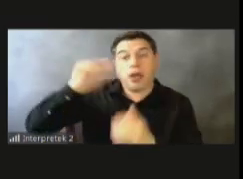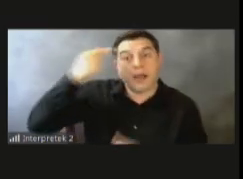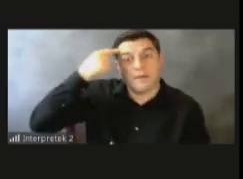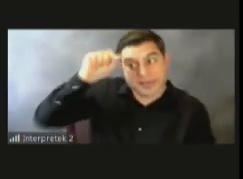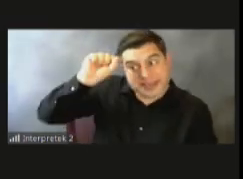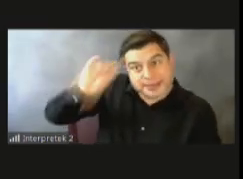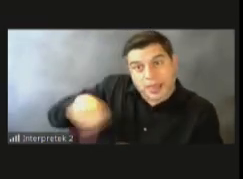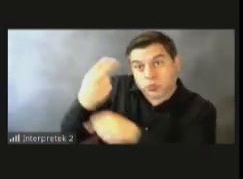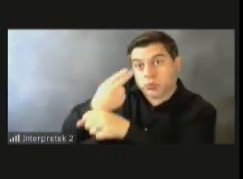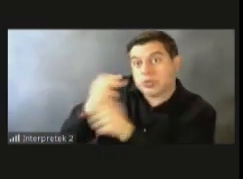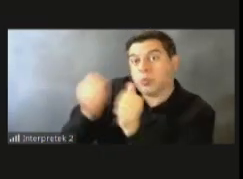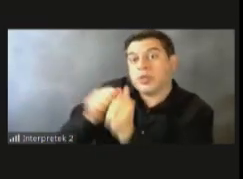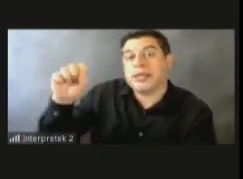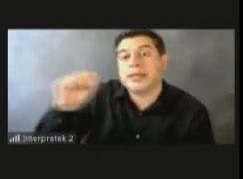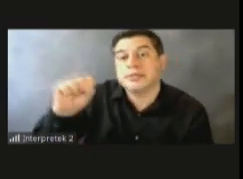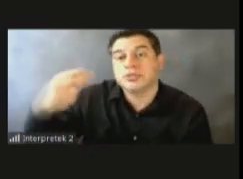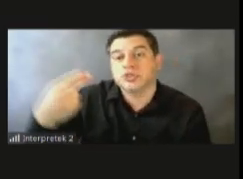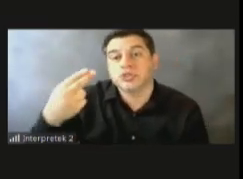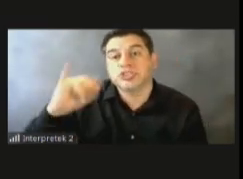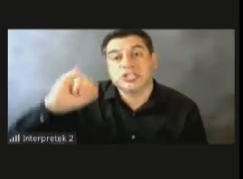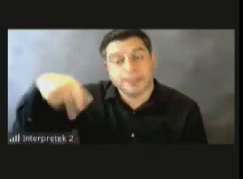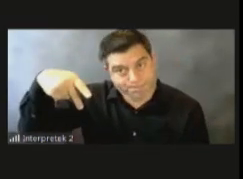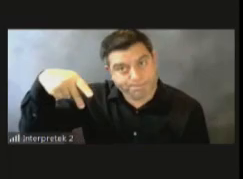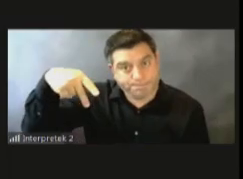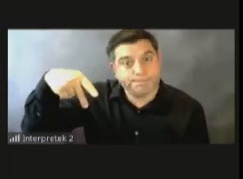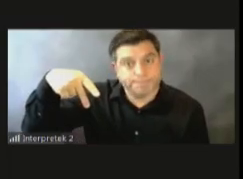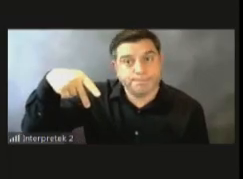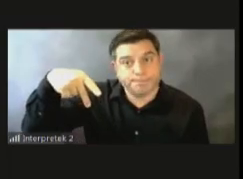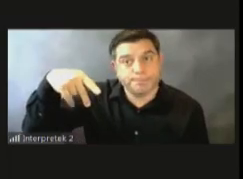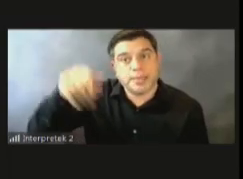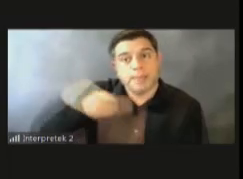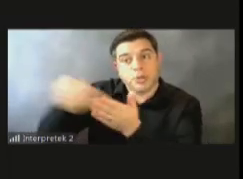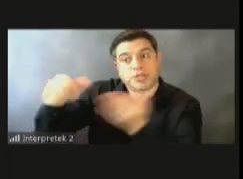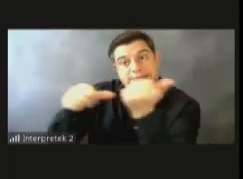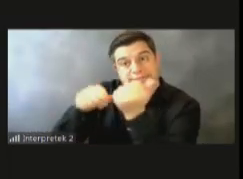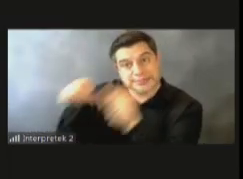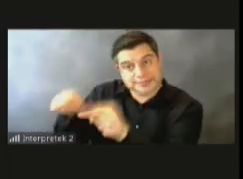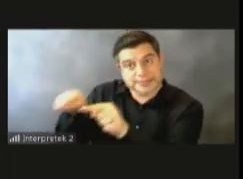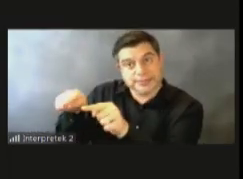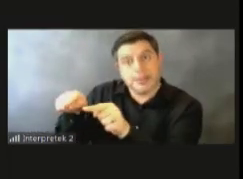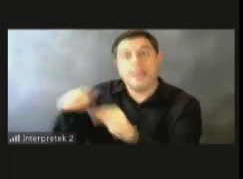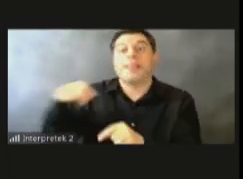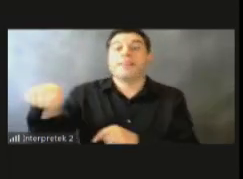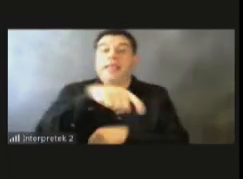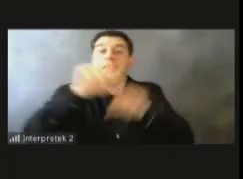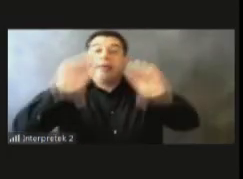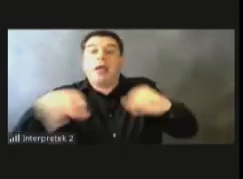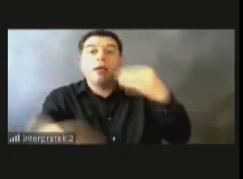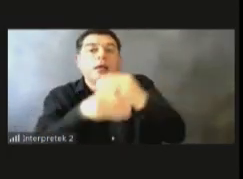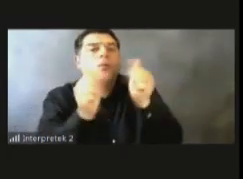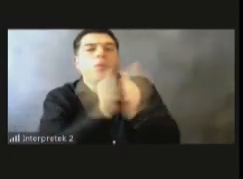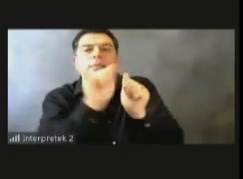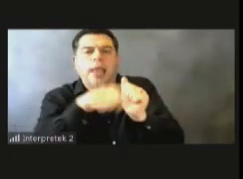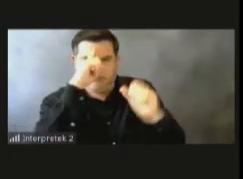they can just add on to that existing strategy. Doesn't require the creation of a new strategy, but allows their existing purchase